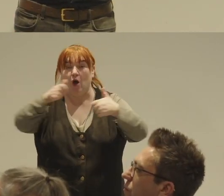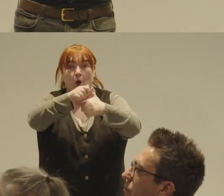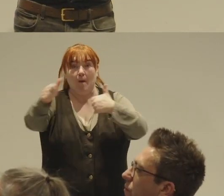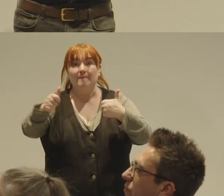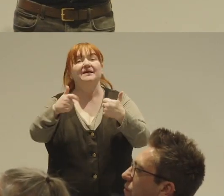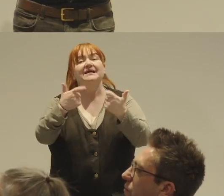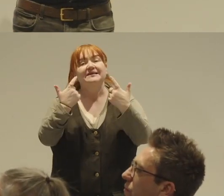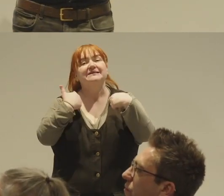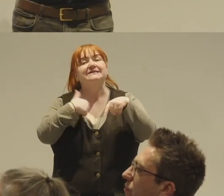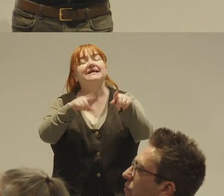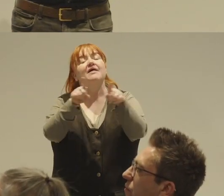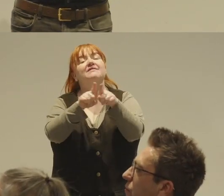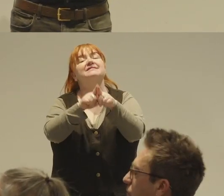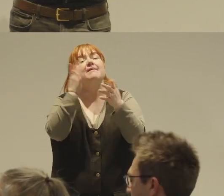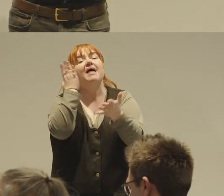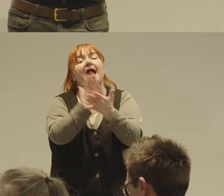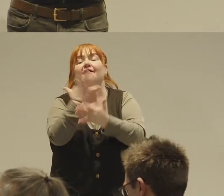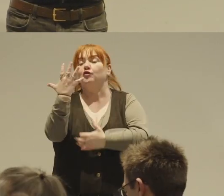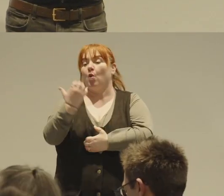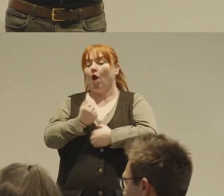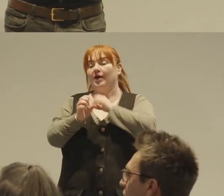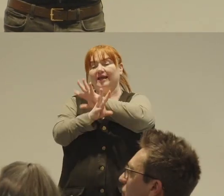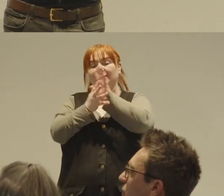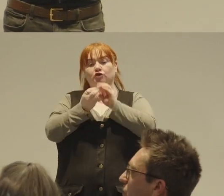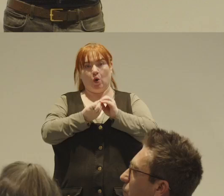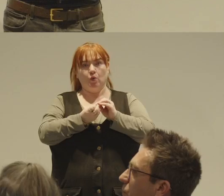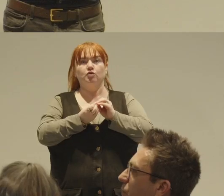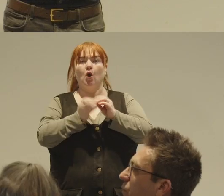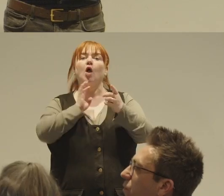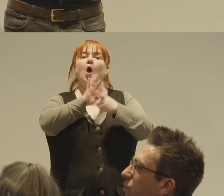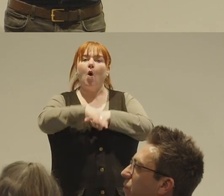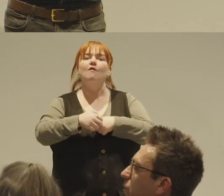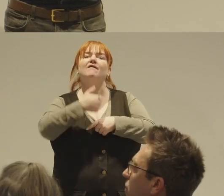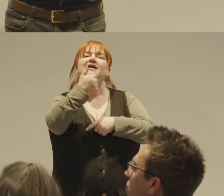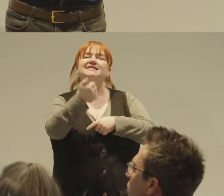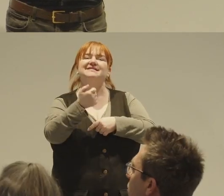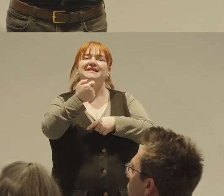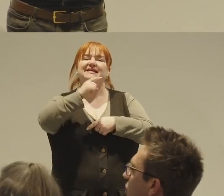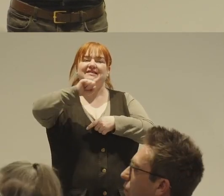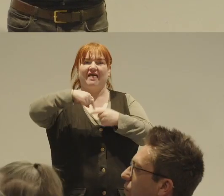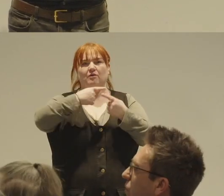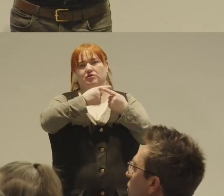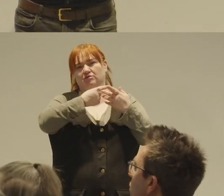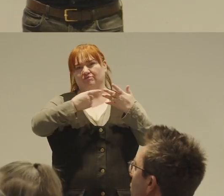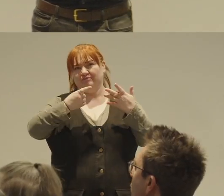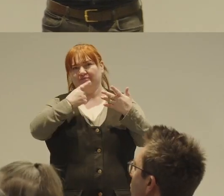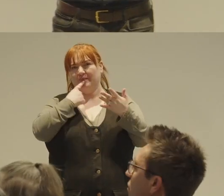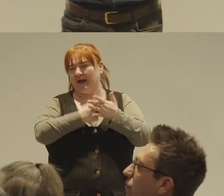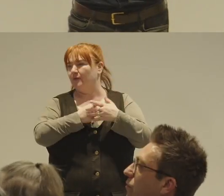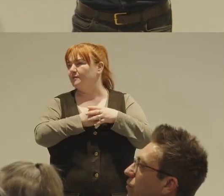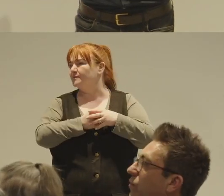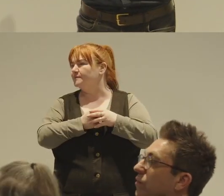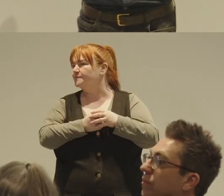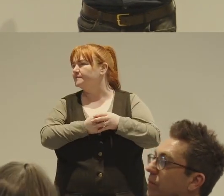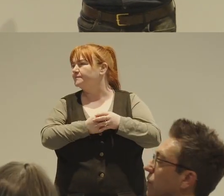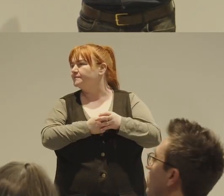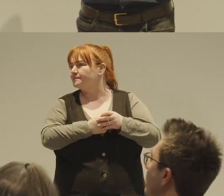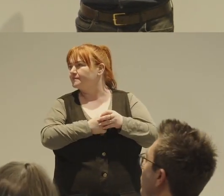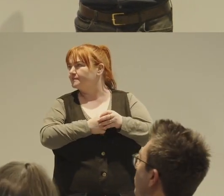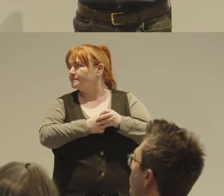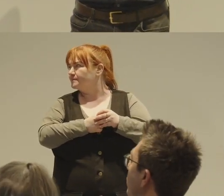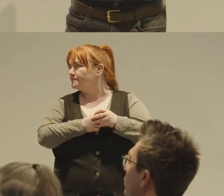looks at what they're earning in total Exactly. and makes an application based on that. Thank you very much. Sorry?